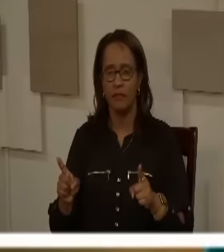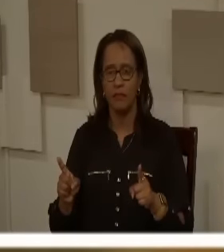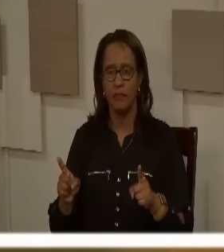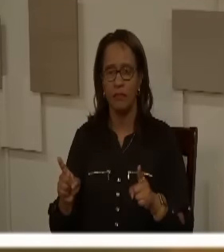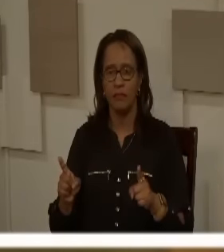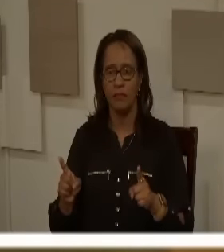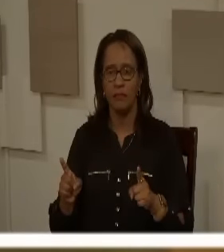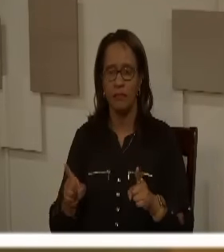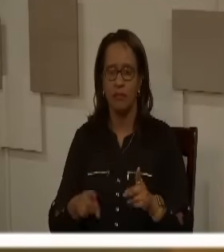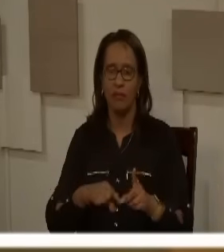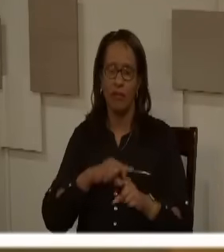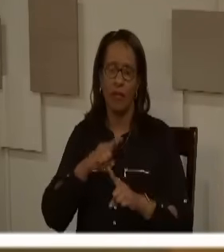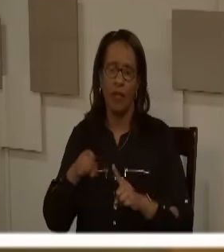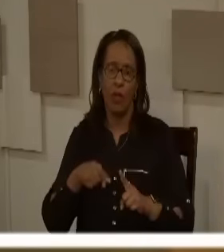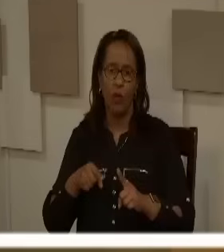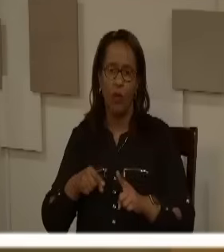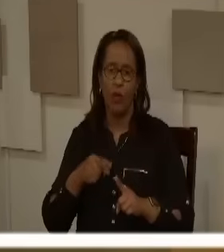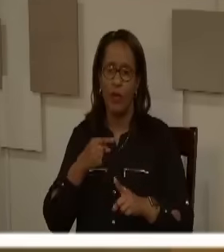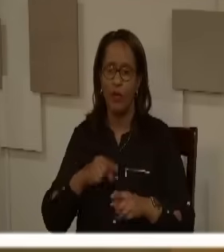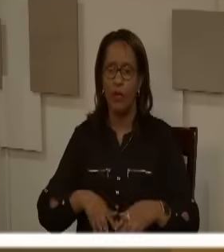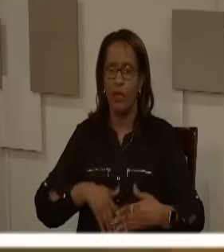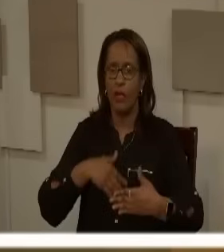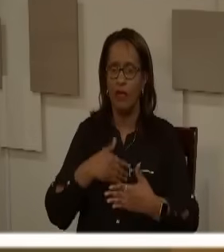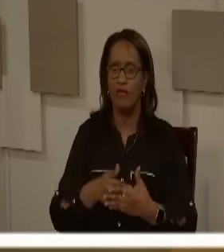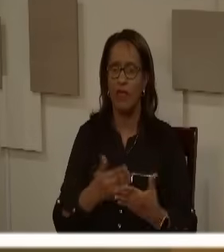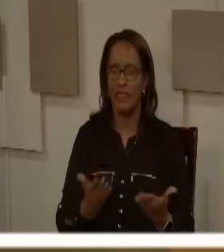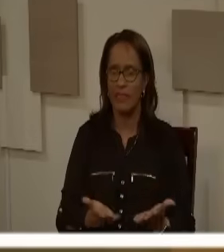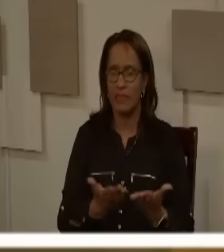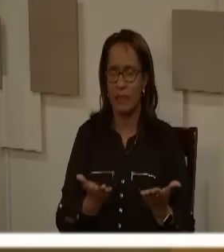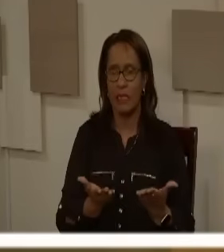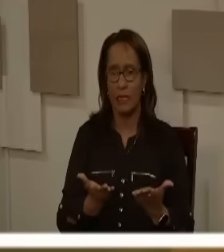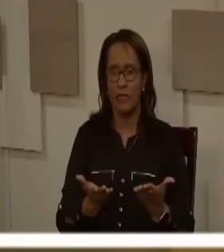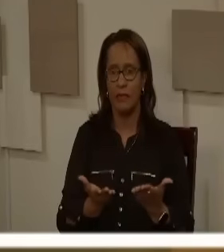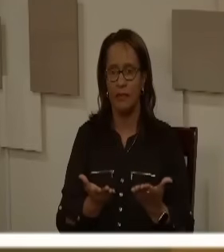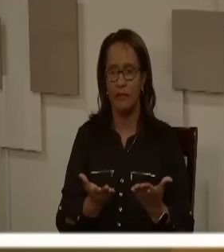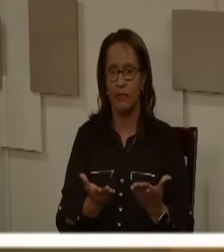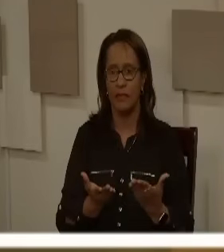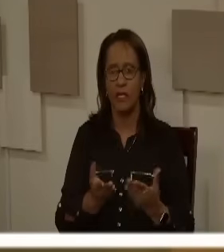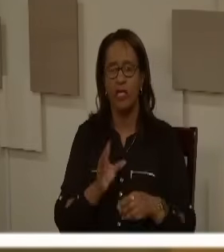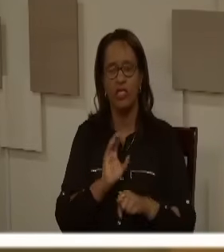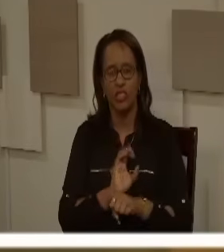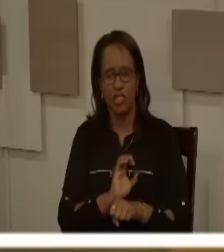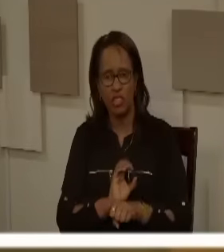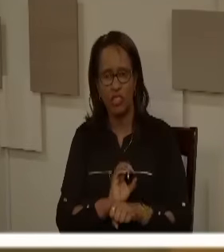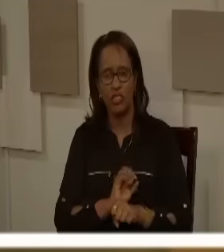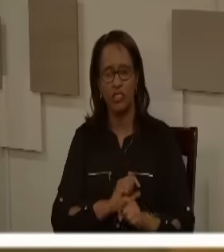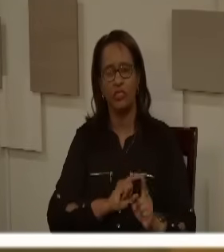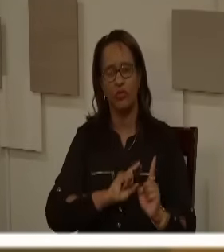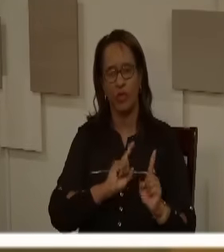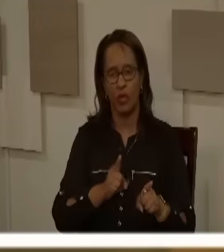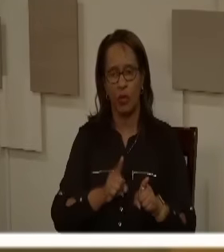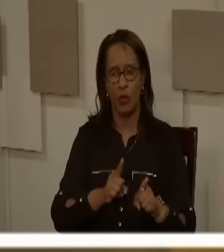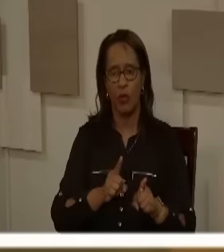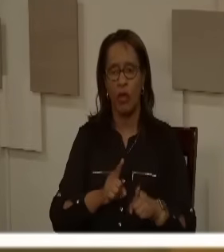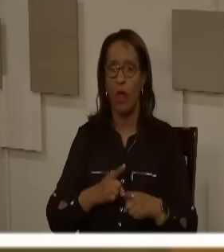and, well, out there's something else. You know the story of little Johnny?